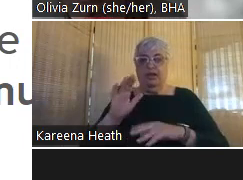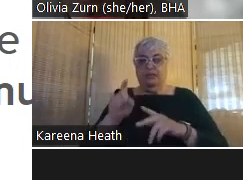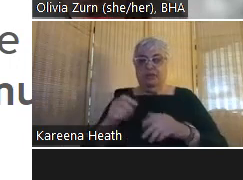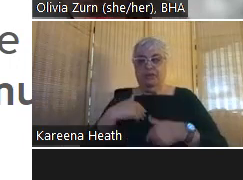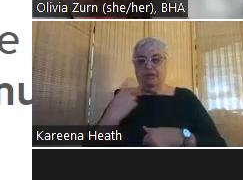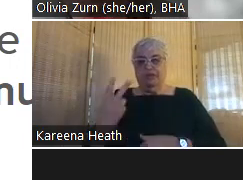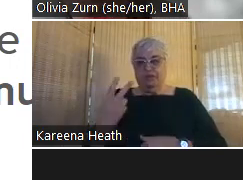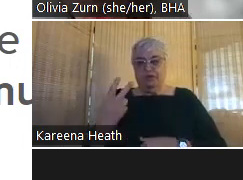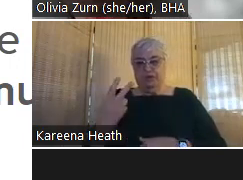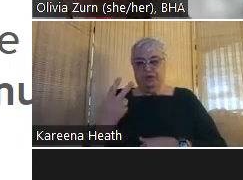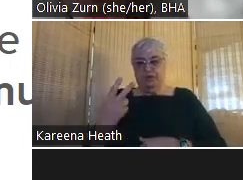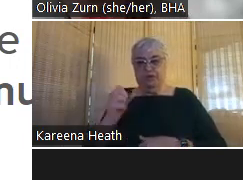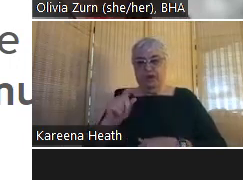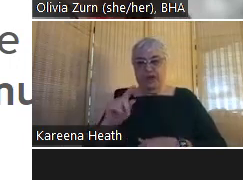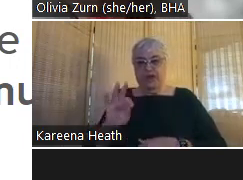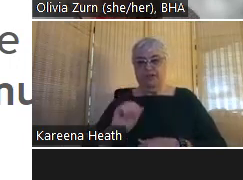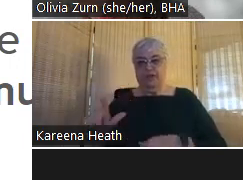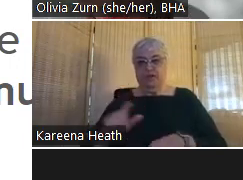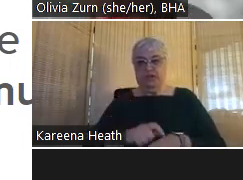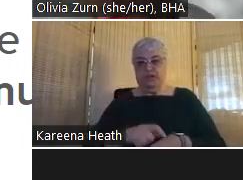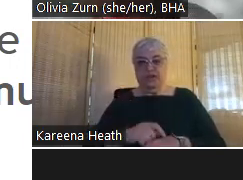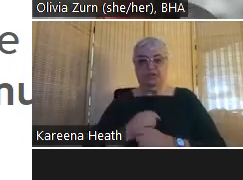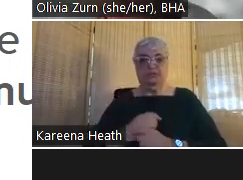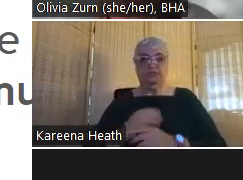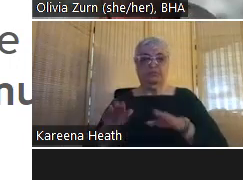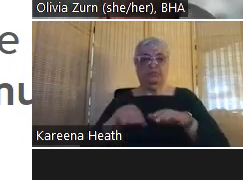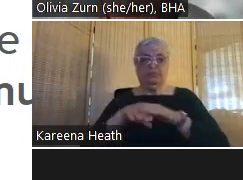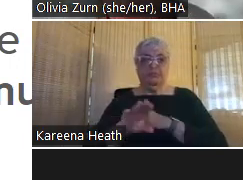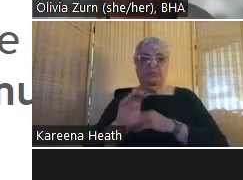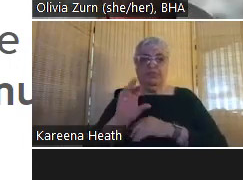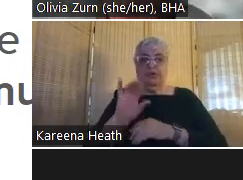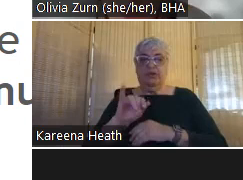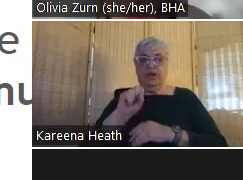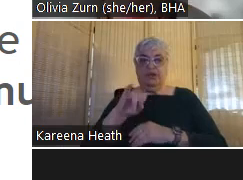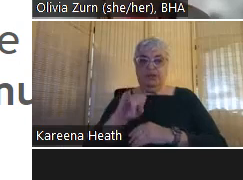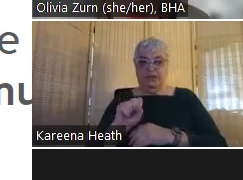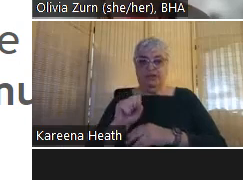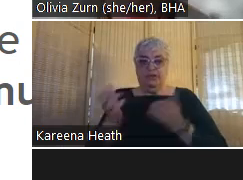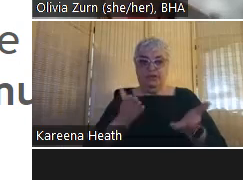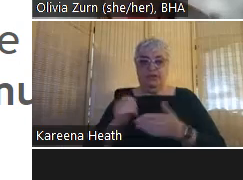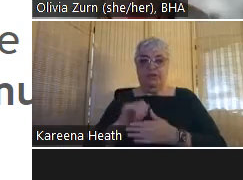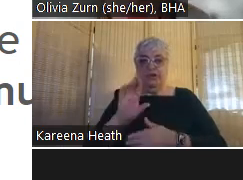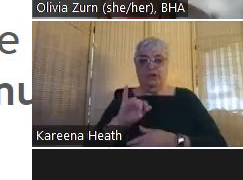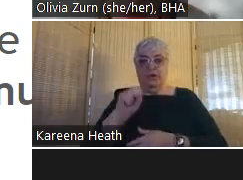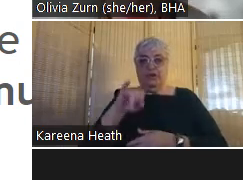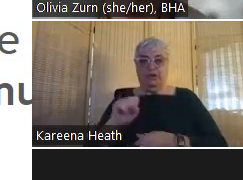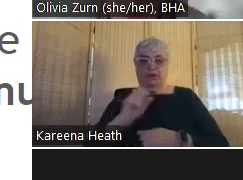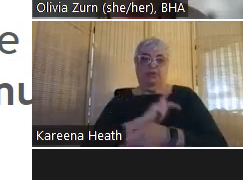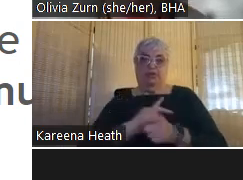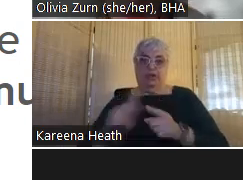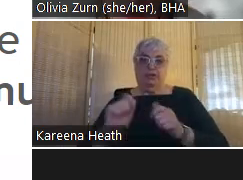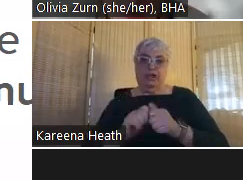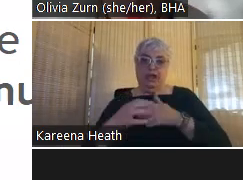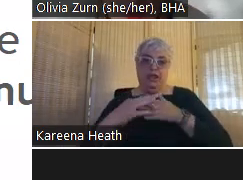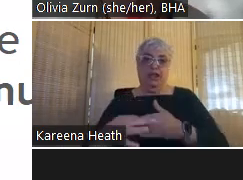2 on-site staff at all times. A walk-in crisis services agency must always have a crisis professional on site who can lead the